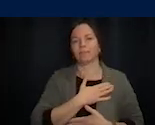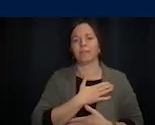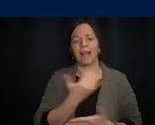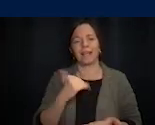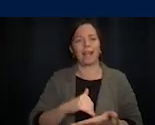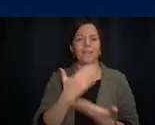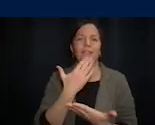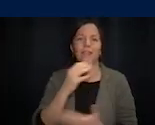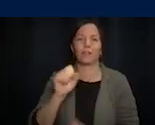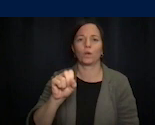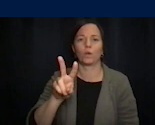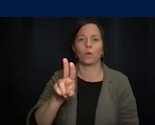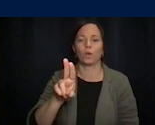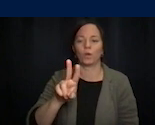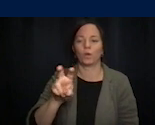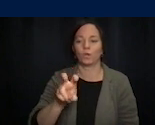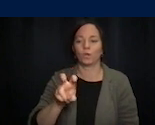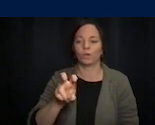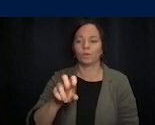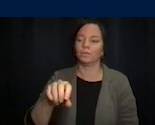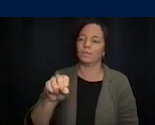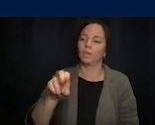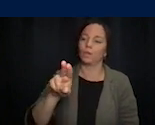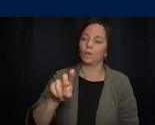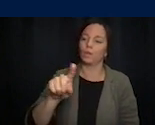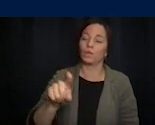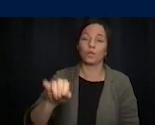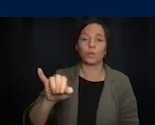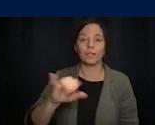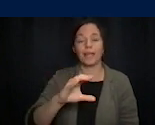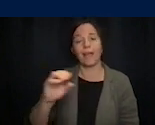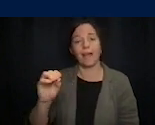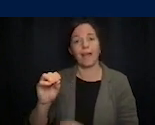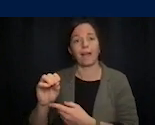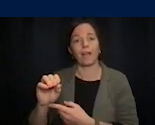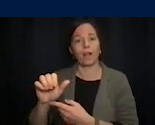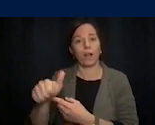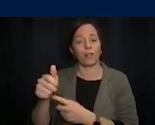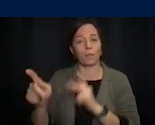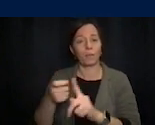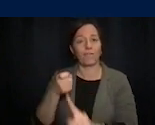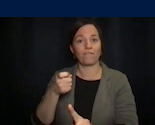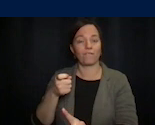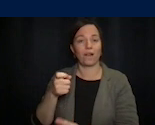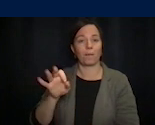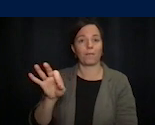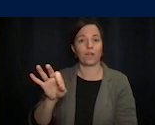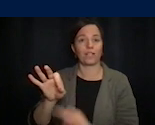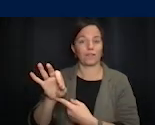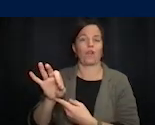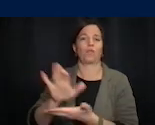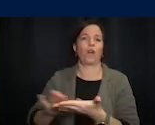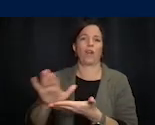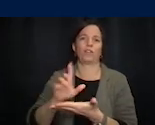to Susie Nitzel and people from Fresno City College who've been coordinating this on the from the